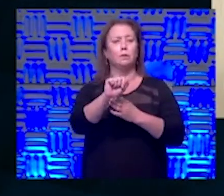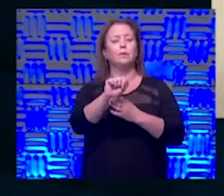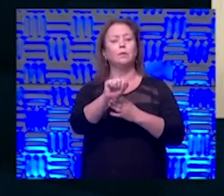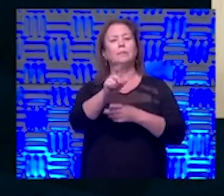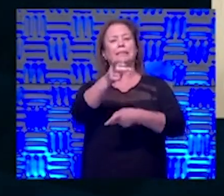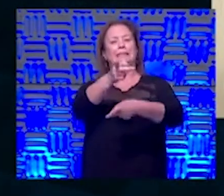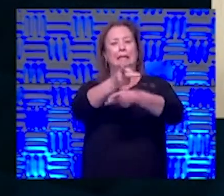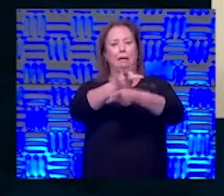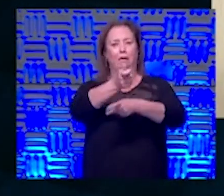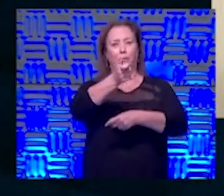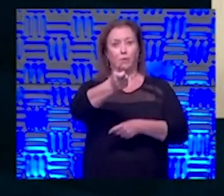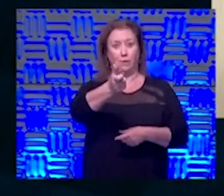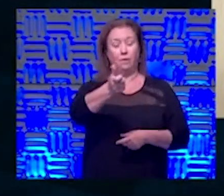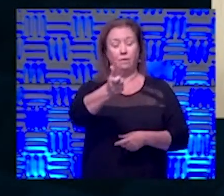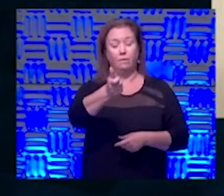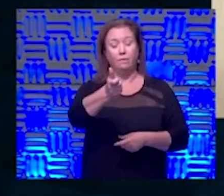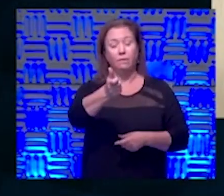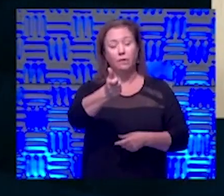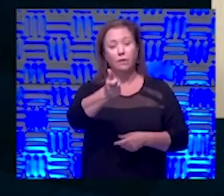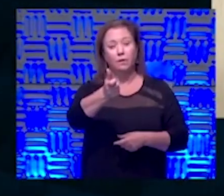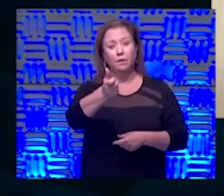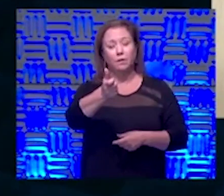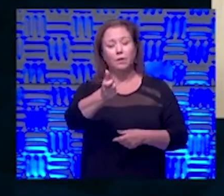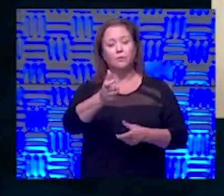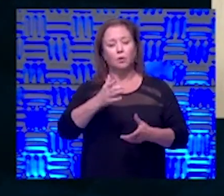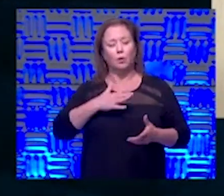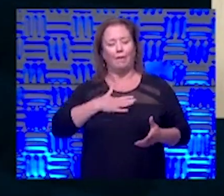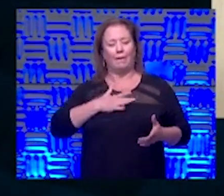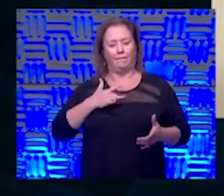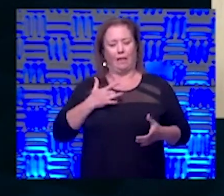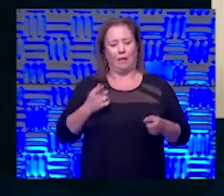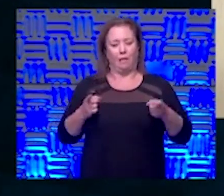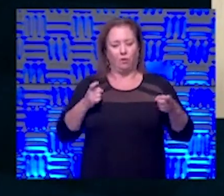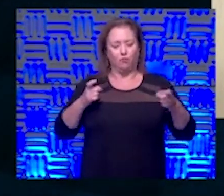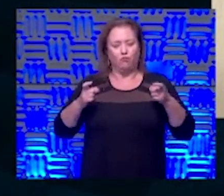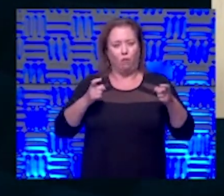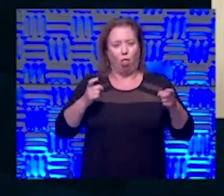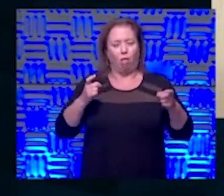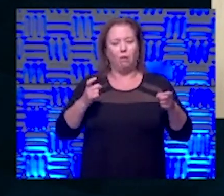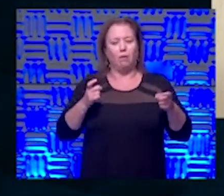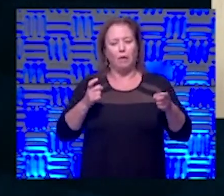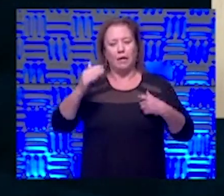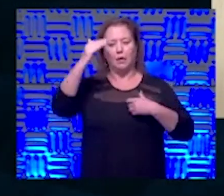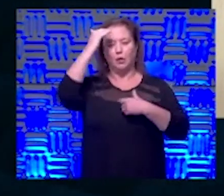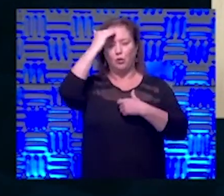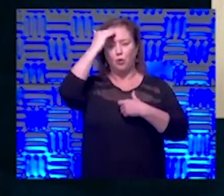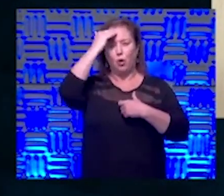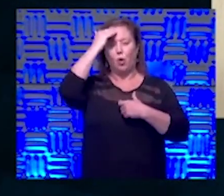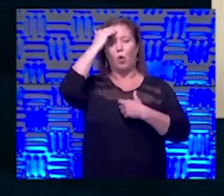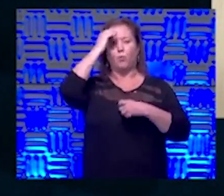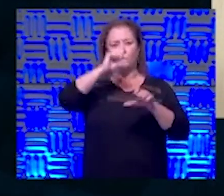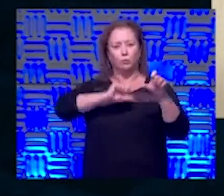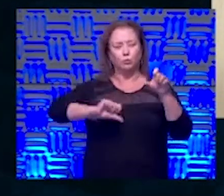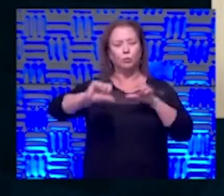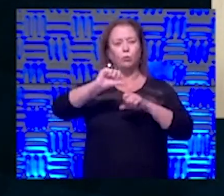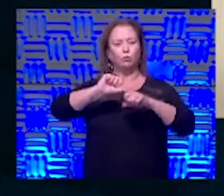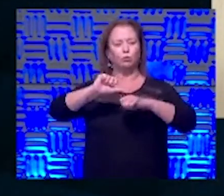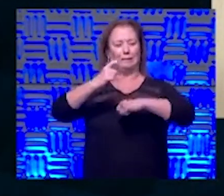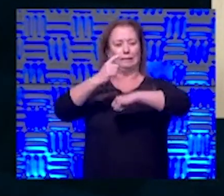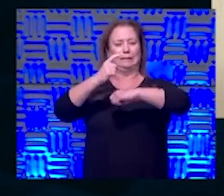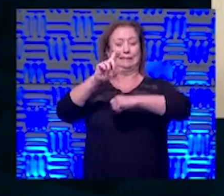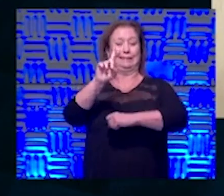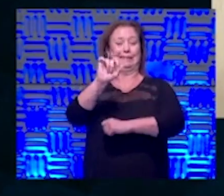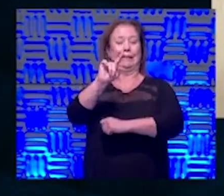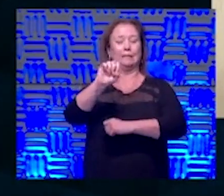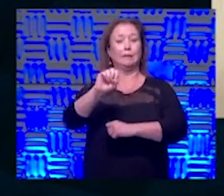of yourself so that you have that control, that you have these known social dates. And so I think a lot of my friends,